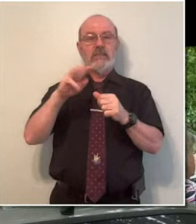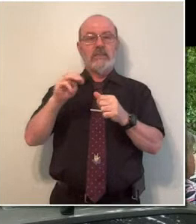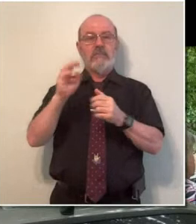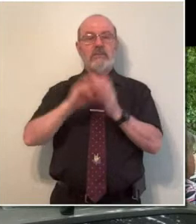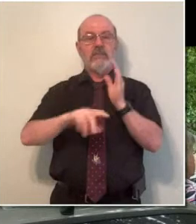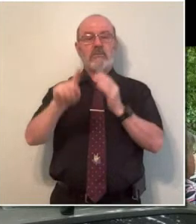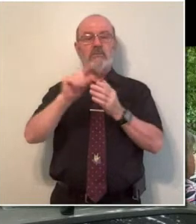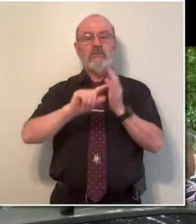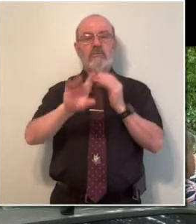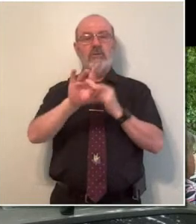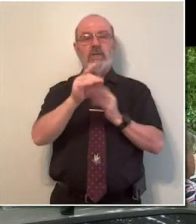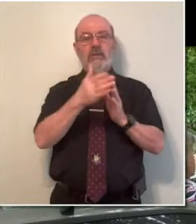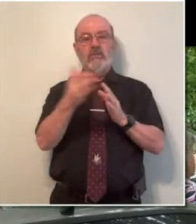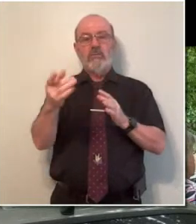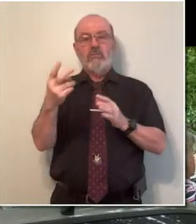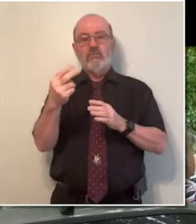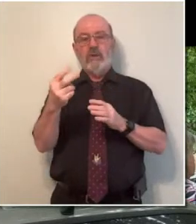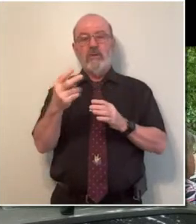verses 8 to 12.